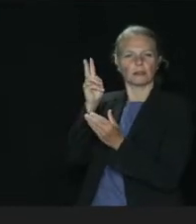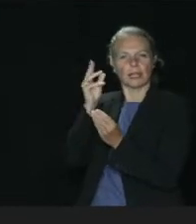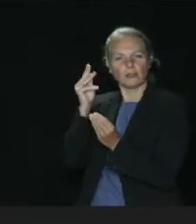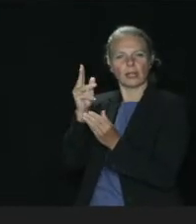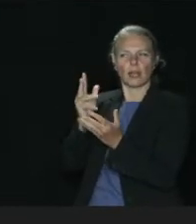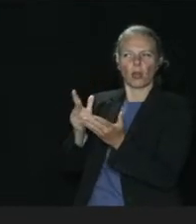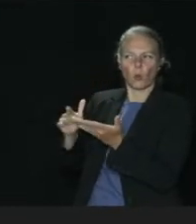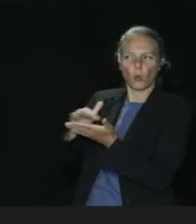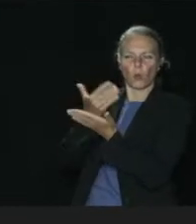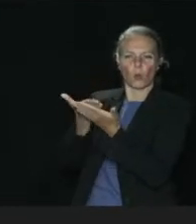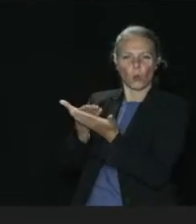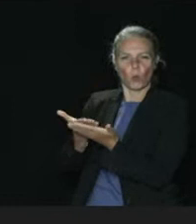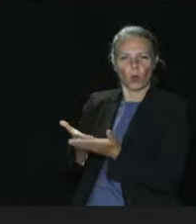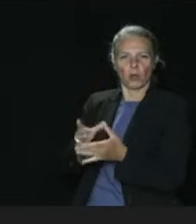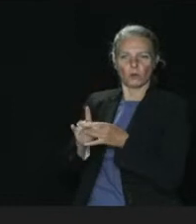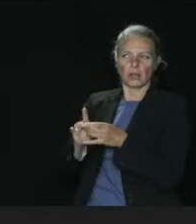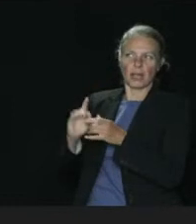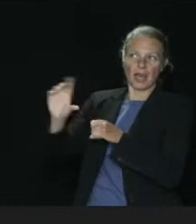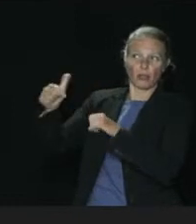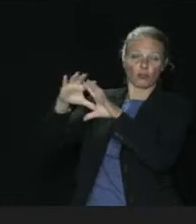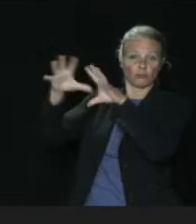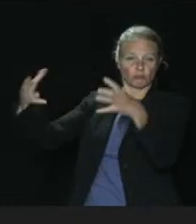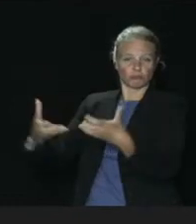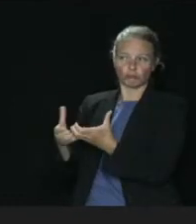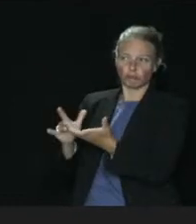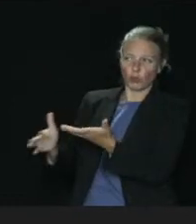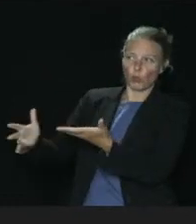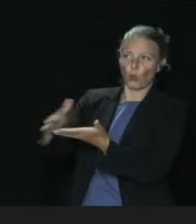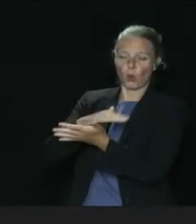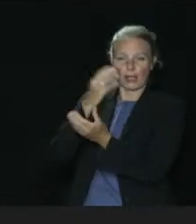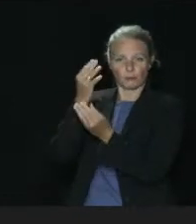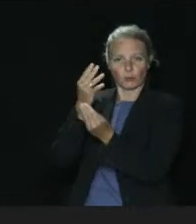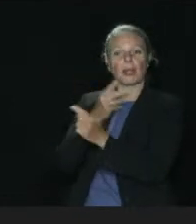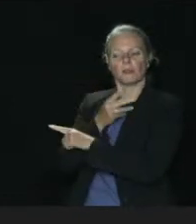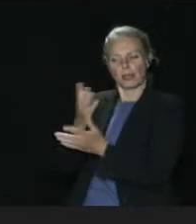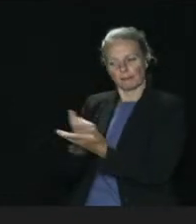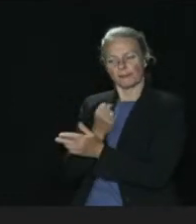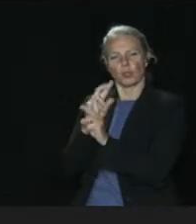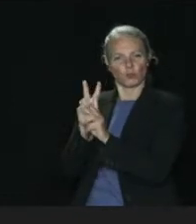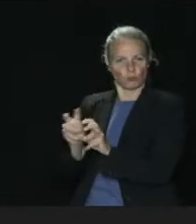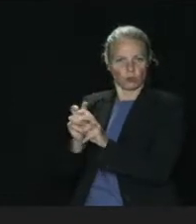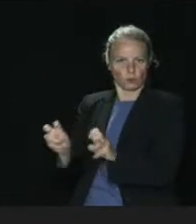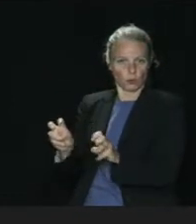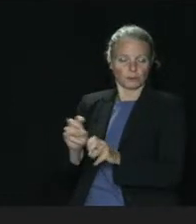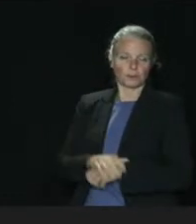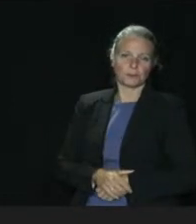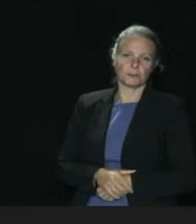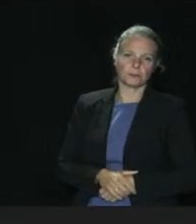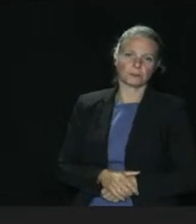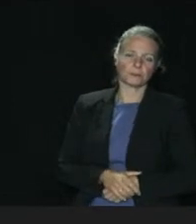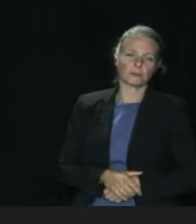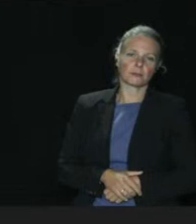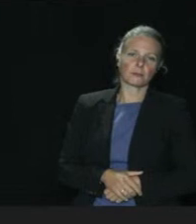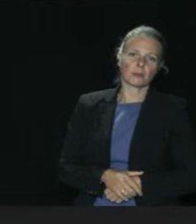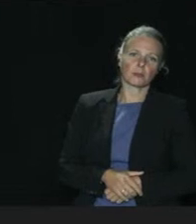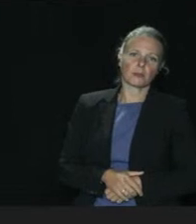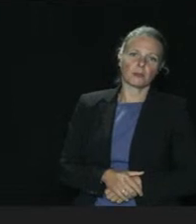this evolving information. I think, of course, one of the